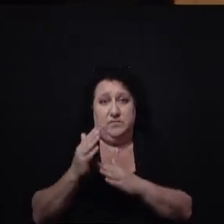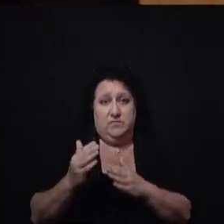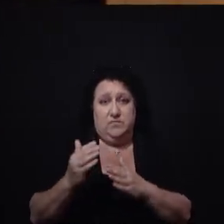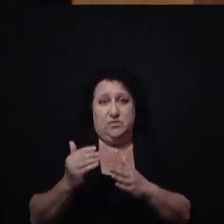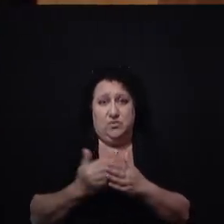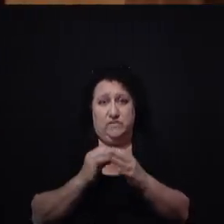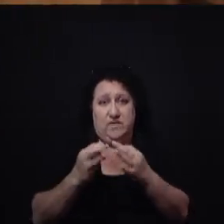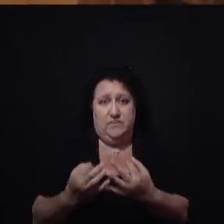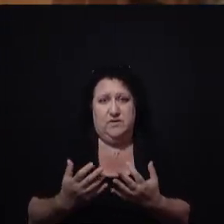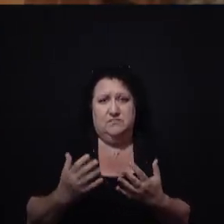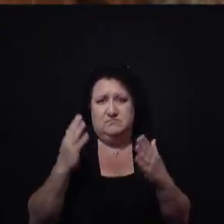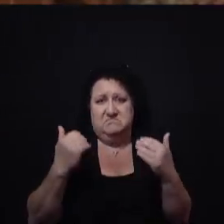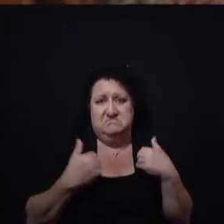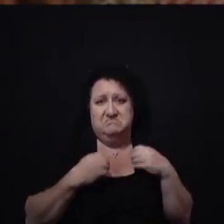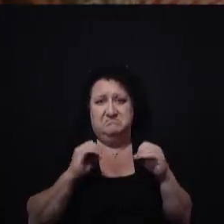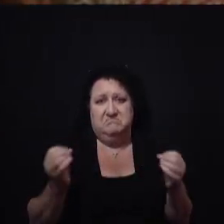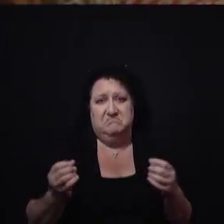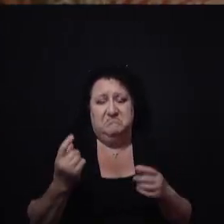what hope was there?